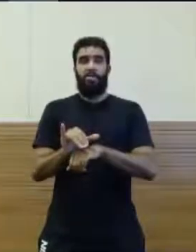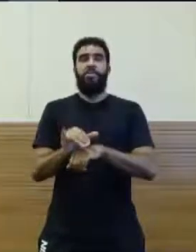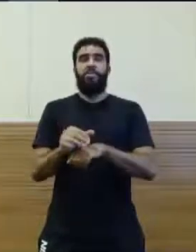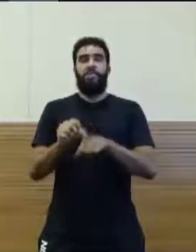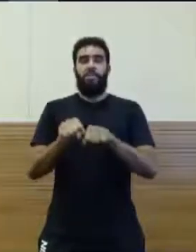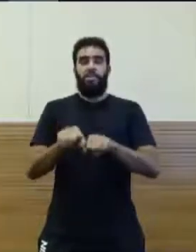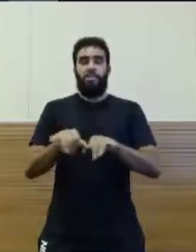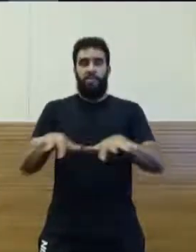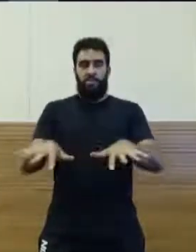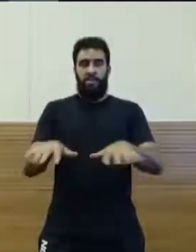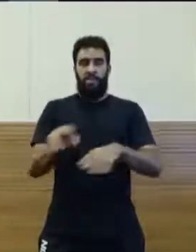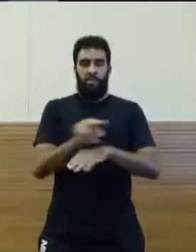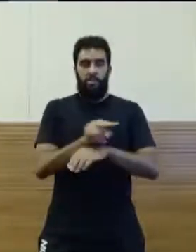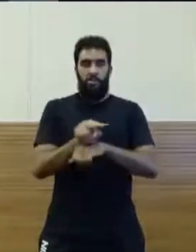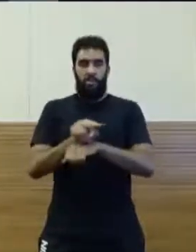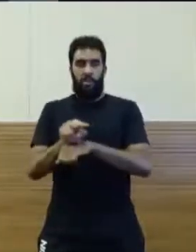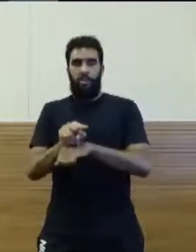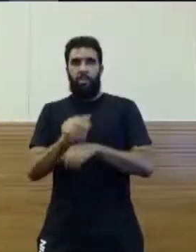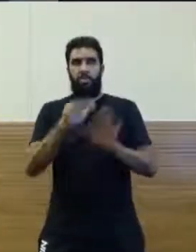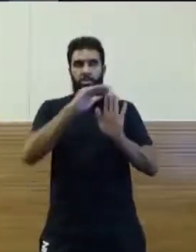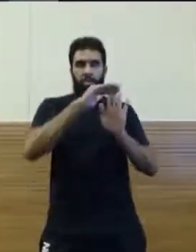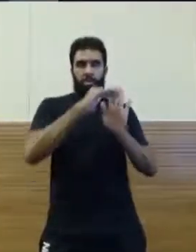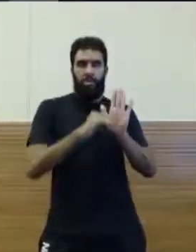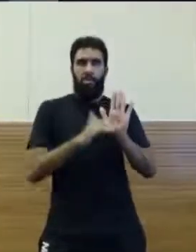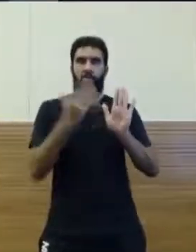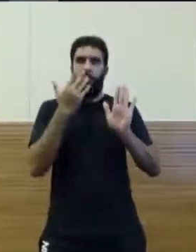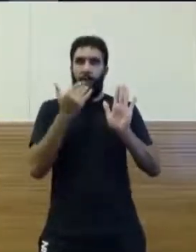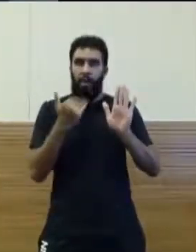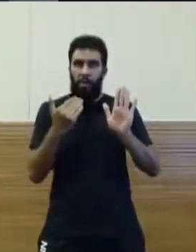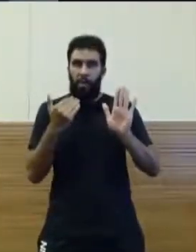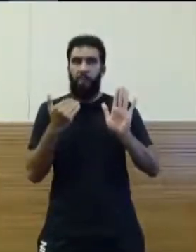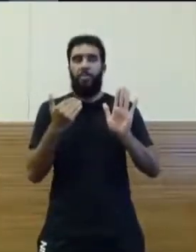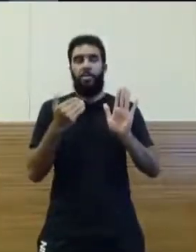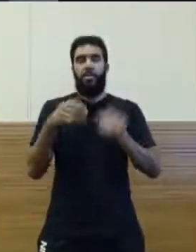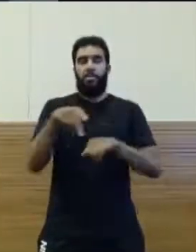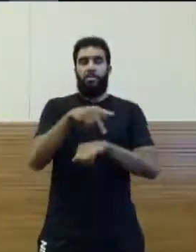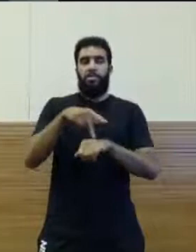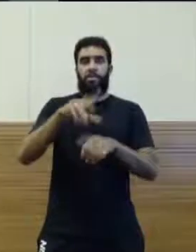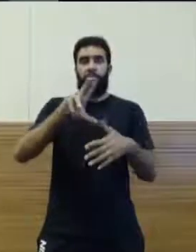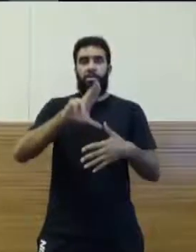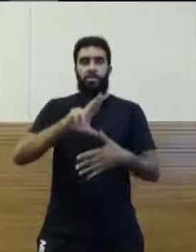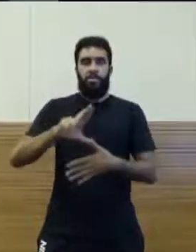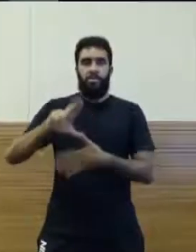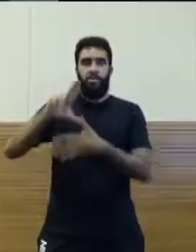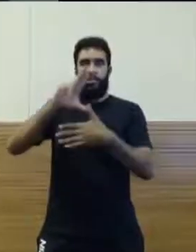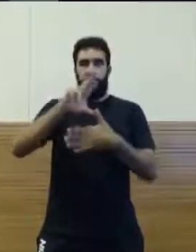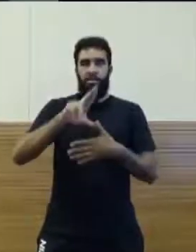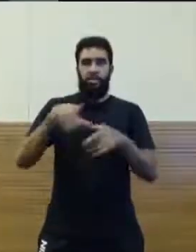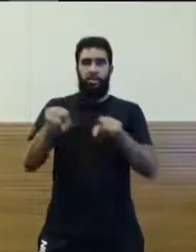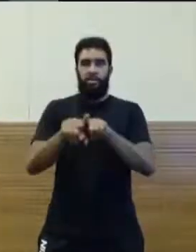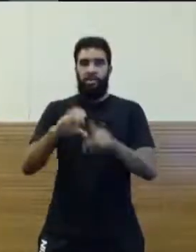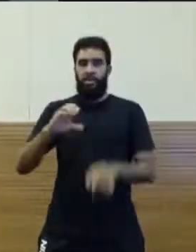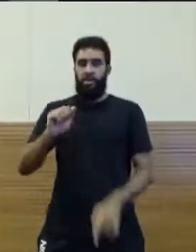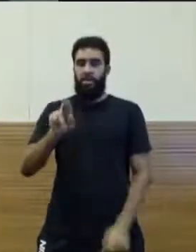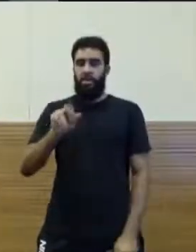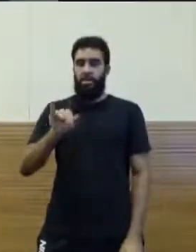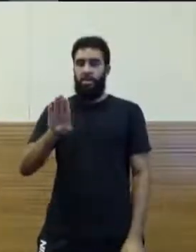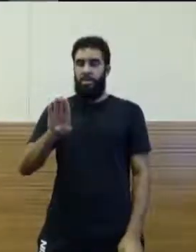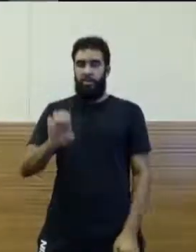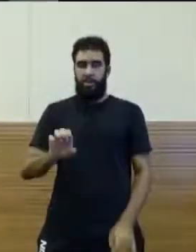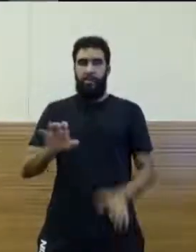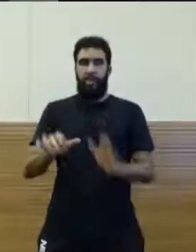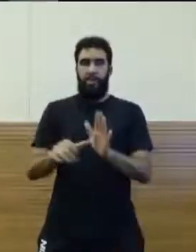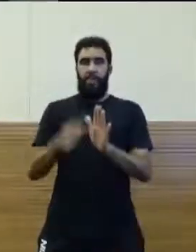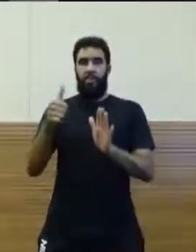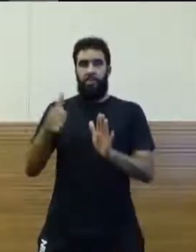strategies for dissemination, implementation, and monitoring of dietary guidelines for Latin America